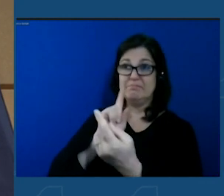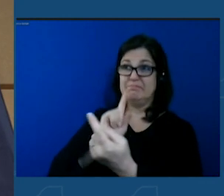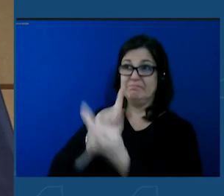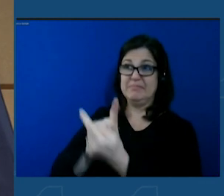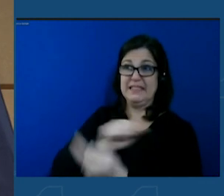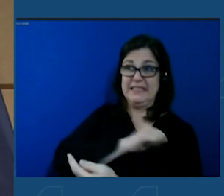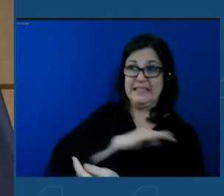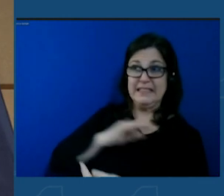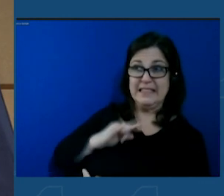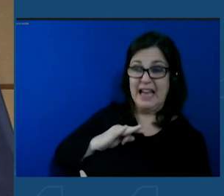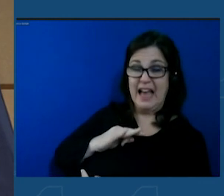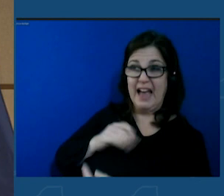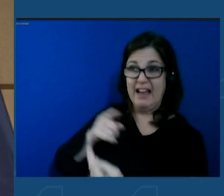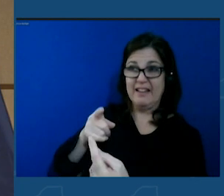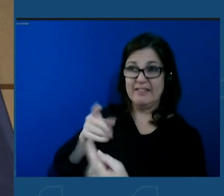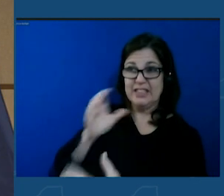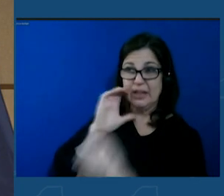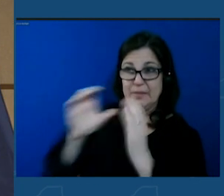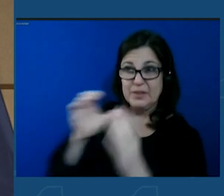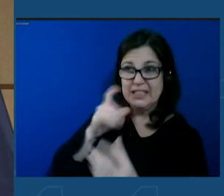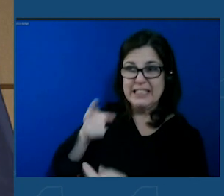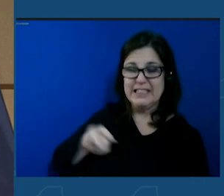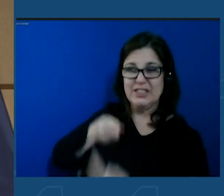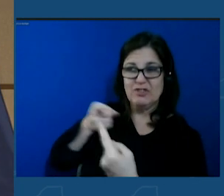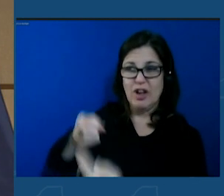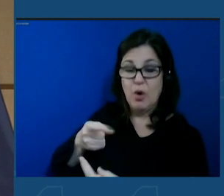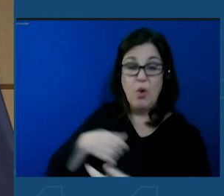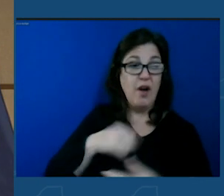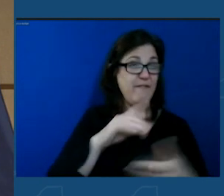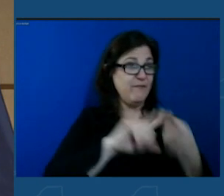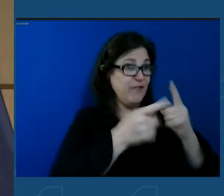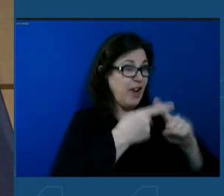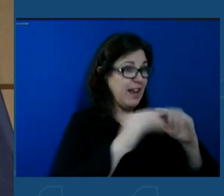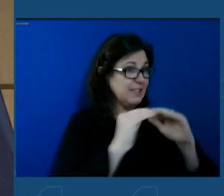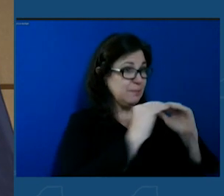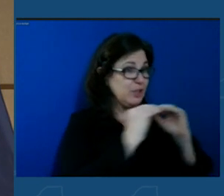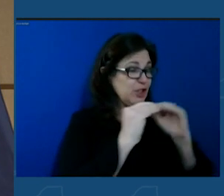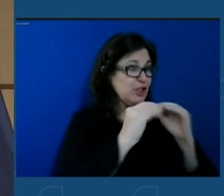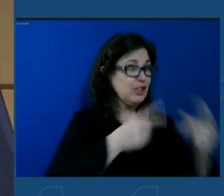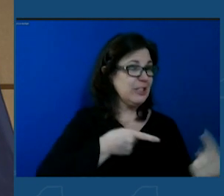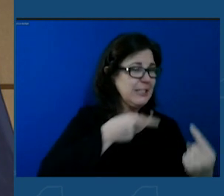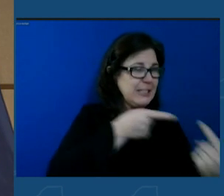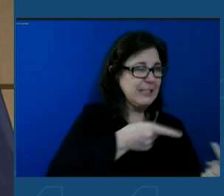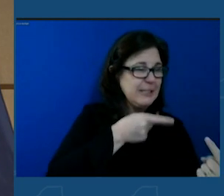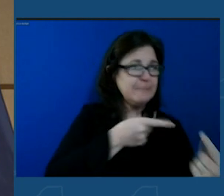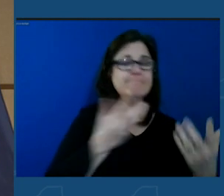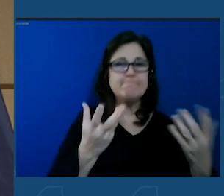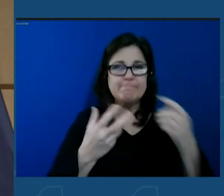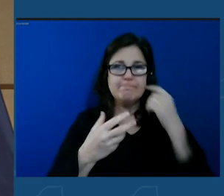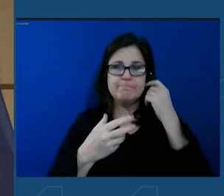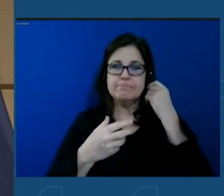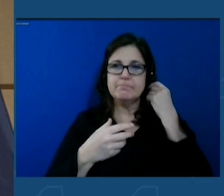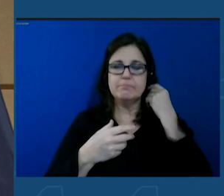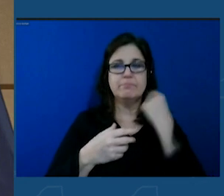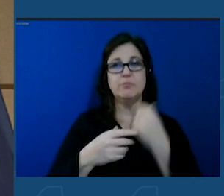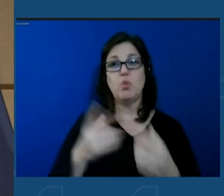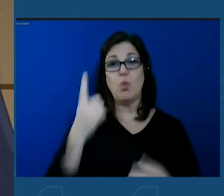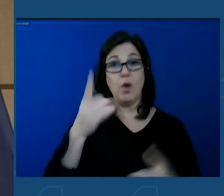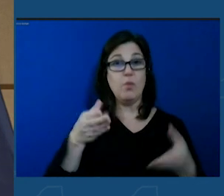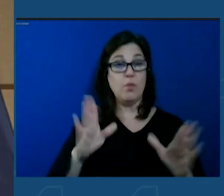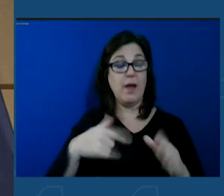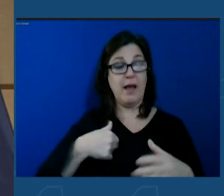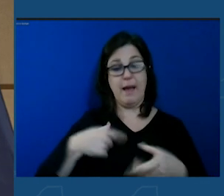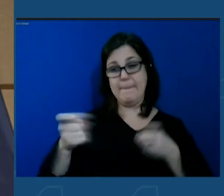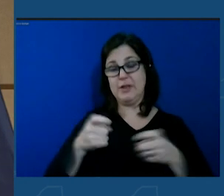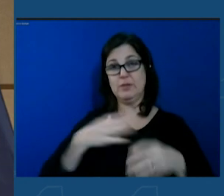have a hard time connecting in general. One way that I am managing some of my stress is by speaking with my